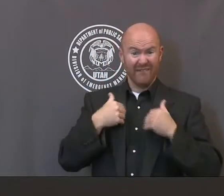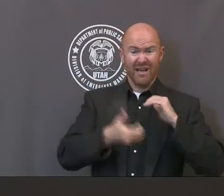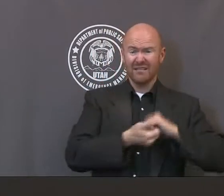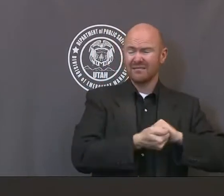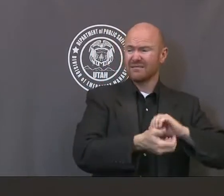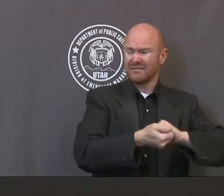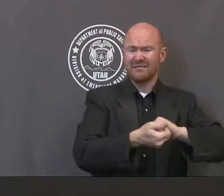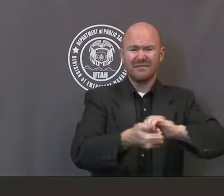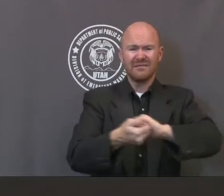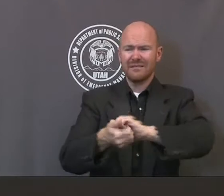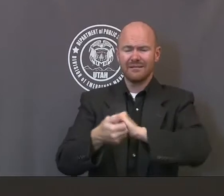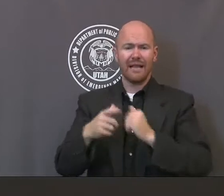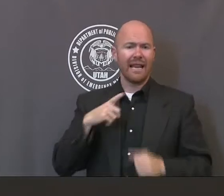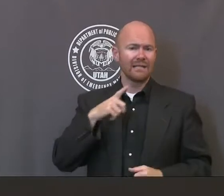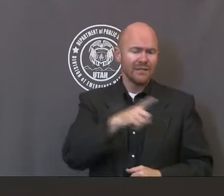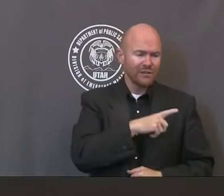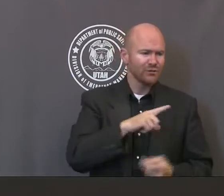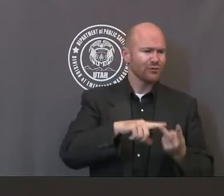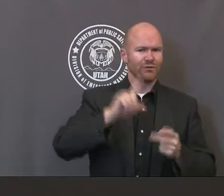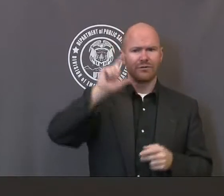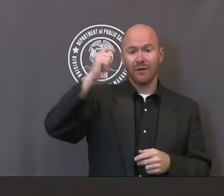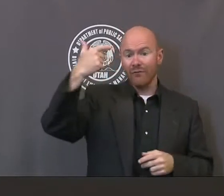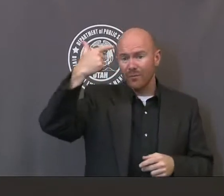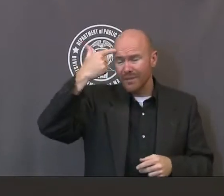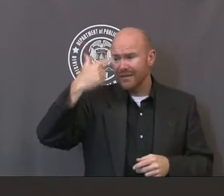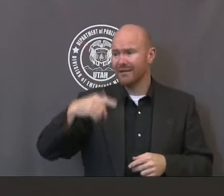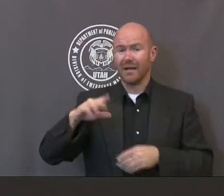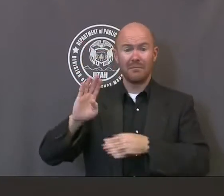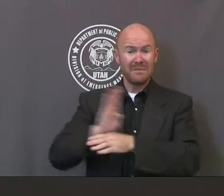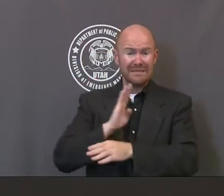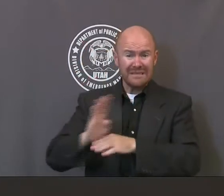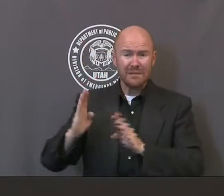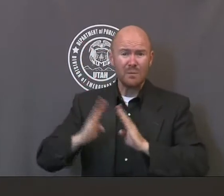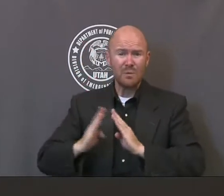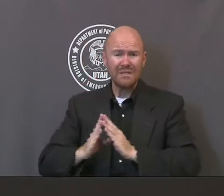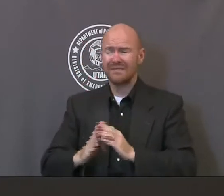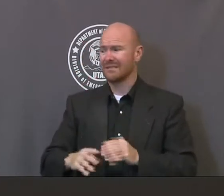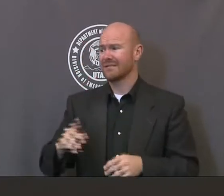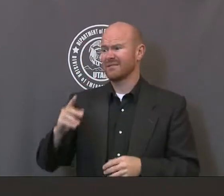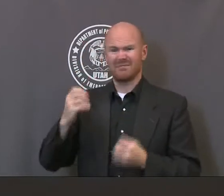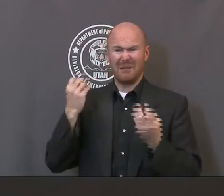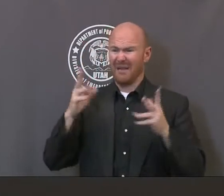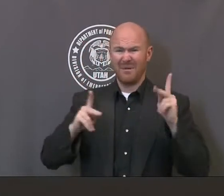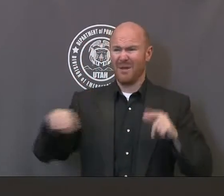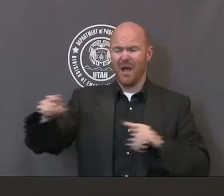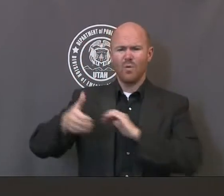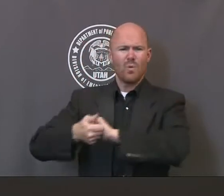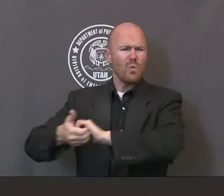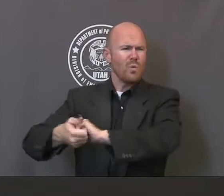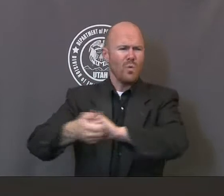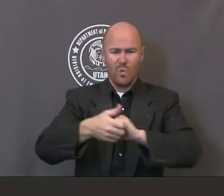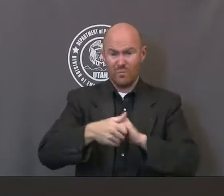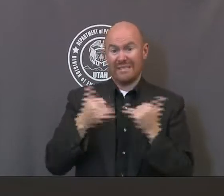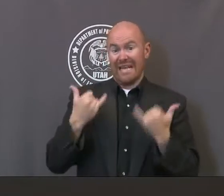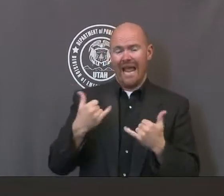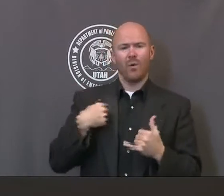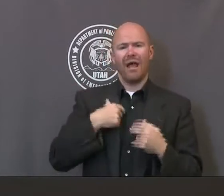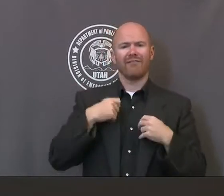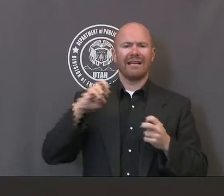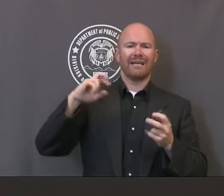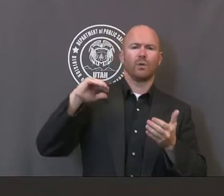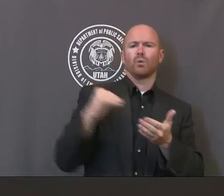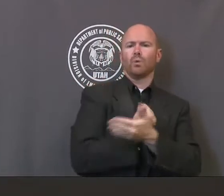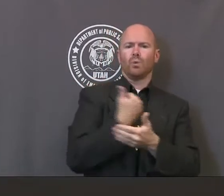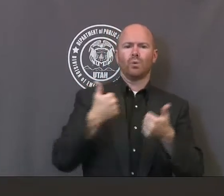legislative leadership, and the business community and many others, we've worked to create a new game plan for Utah's second half of this